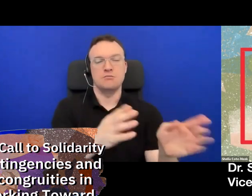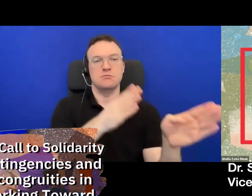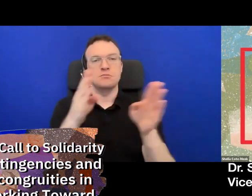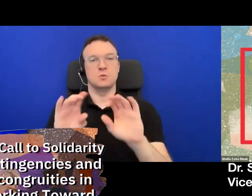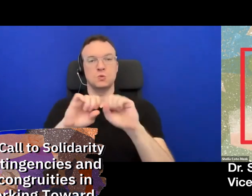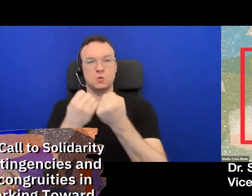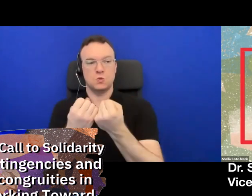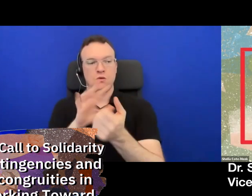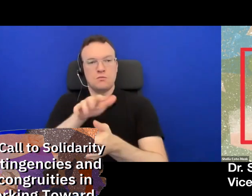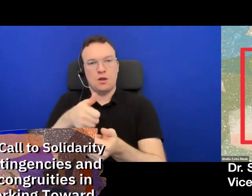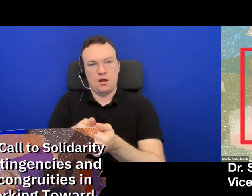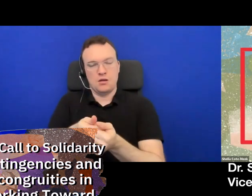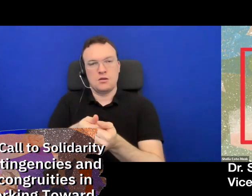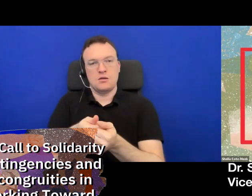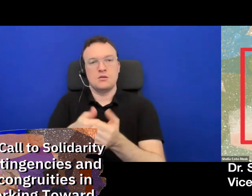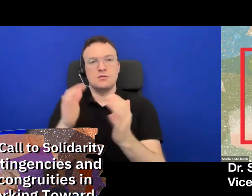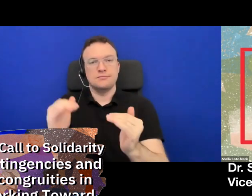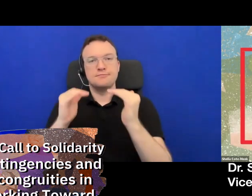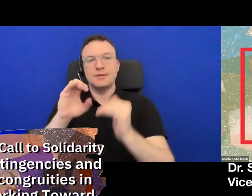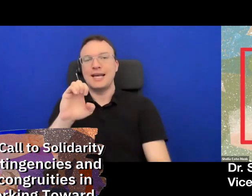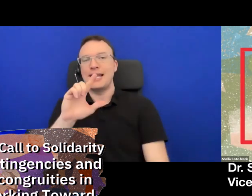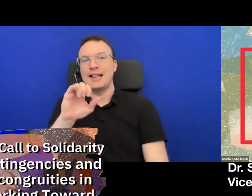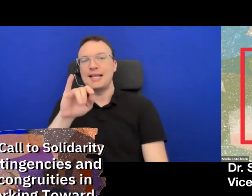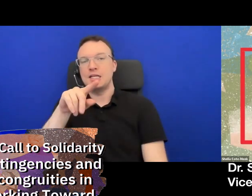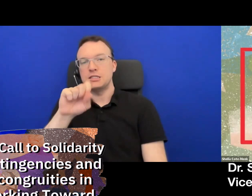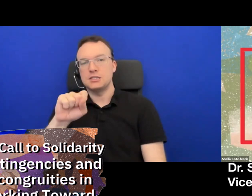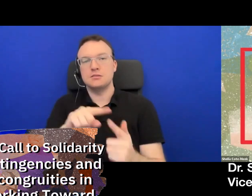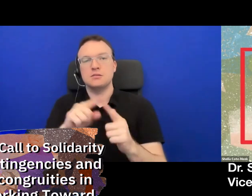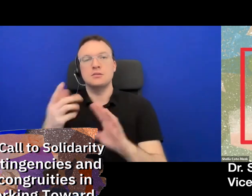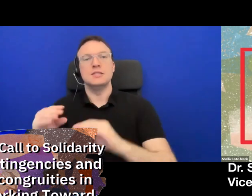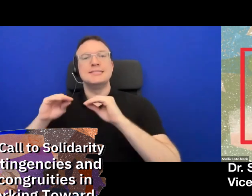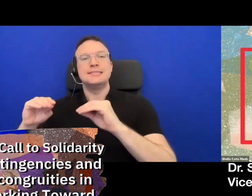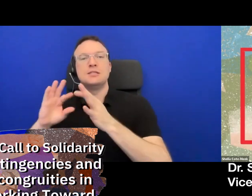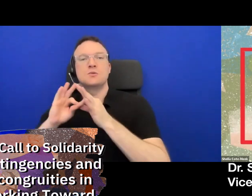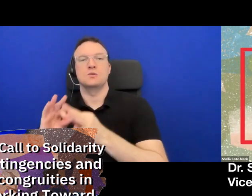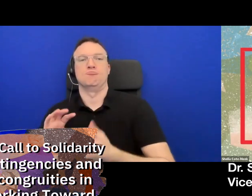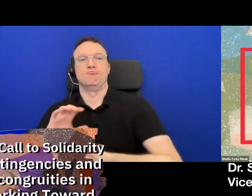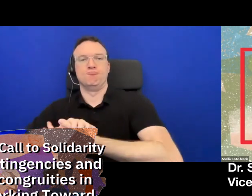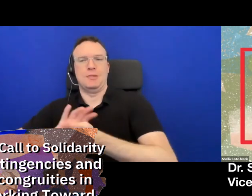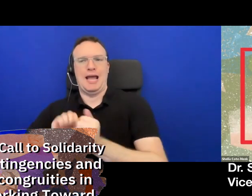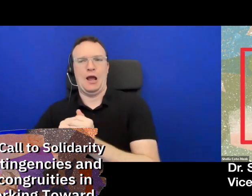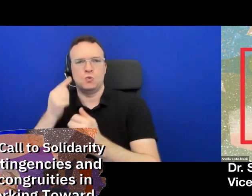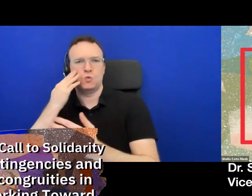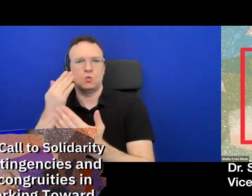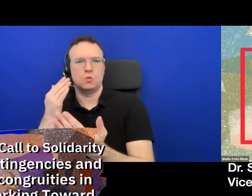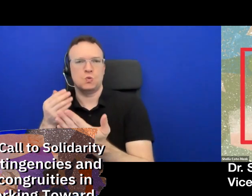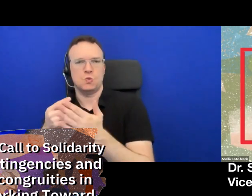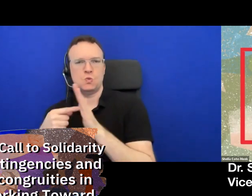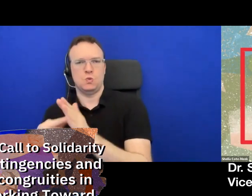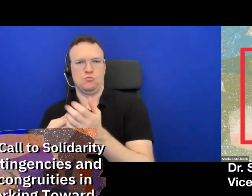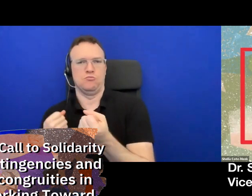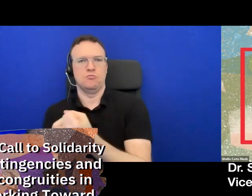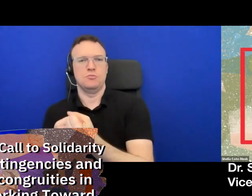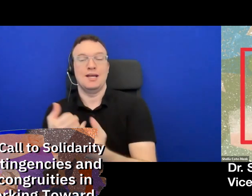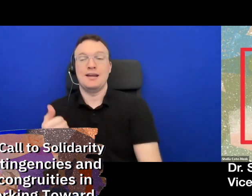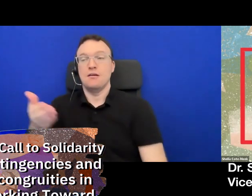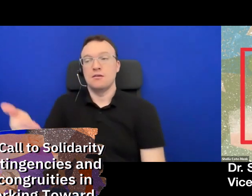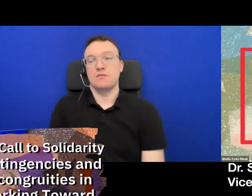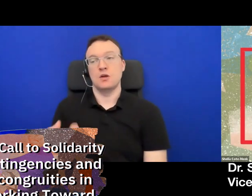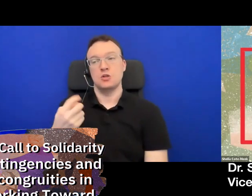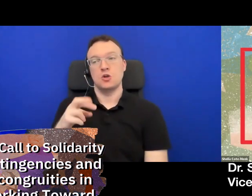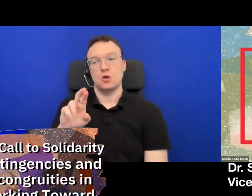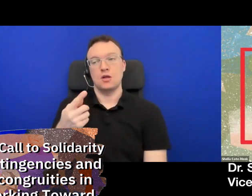sociology of elites, and pedagogies of solidarity. I would now like to invite Dr.